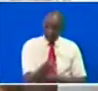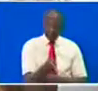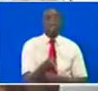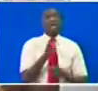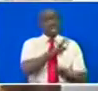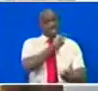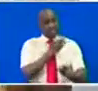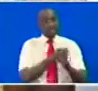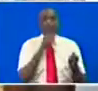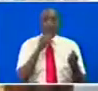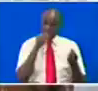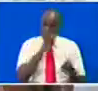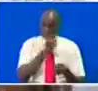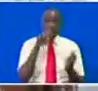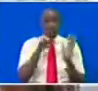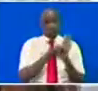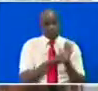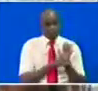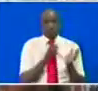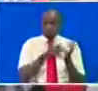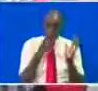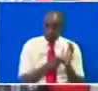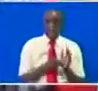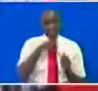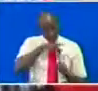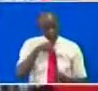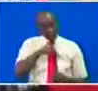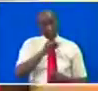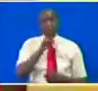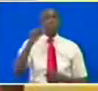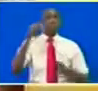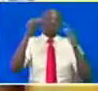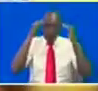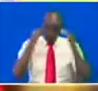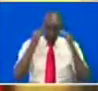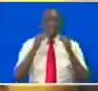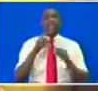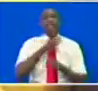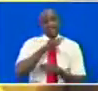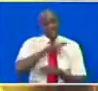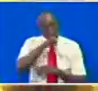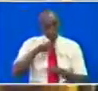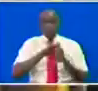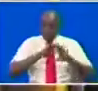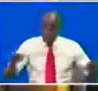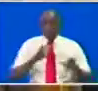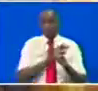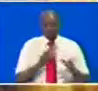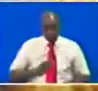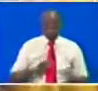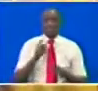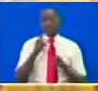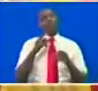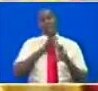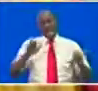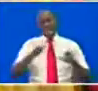project. Last week, Condoson Limited moved to court to compel the National Land Commission to issue land lease documents as